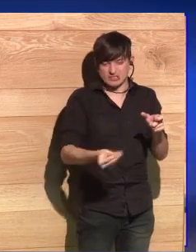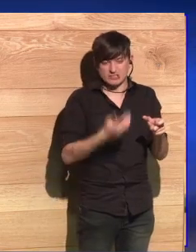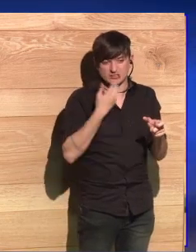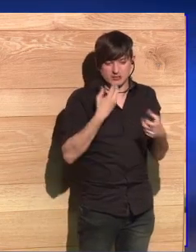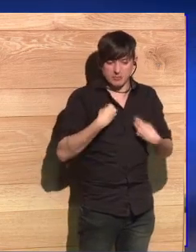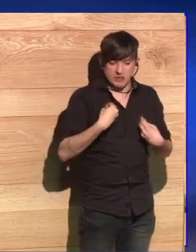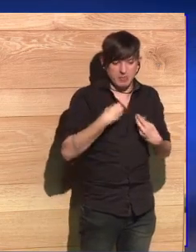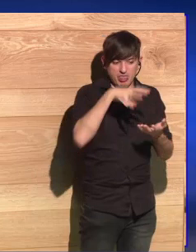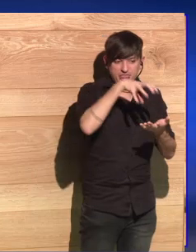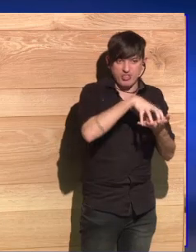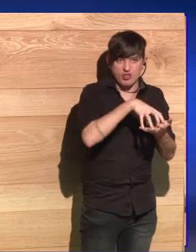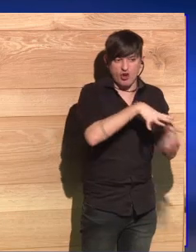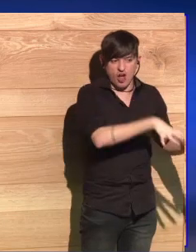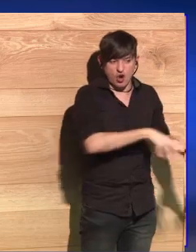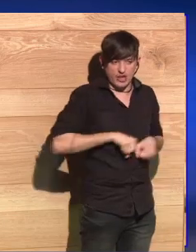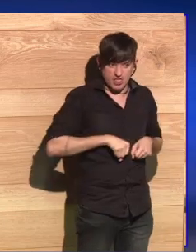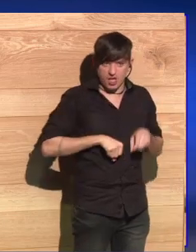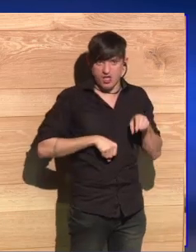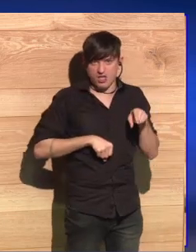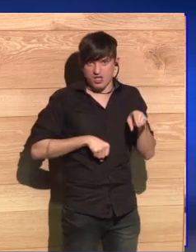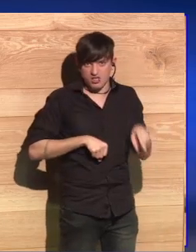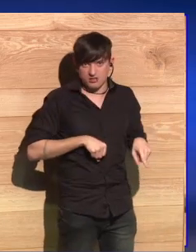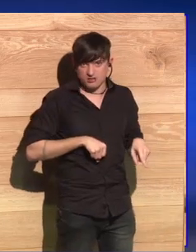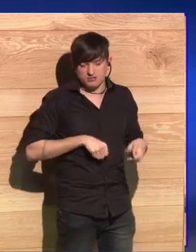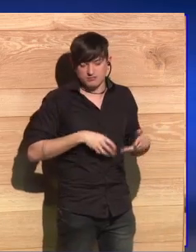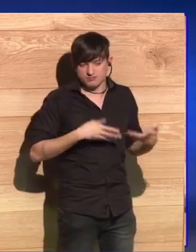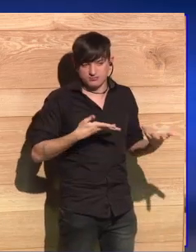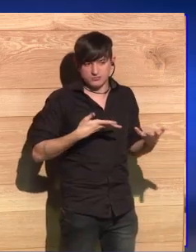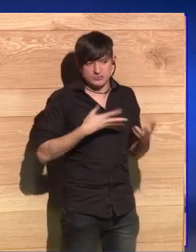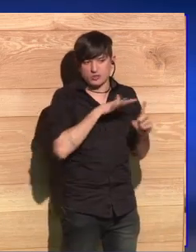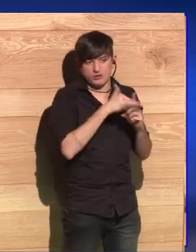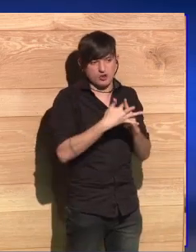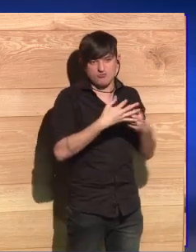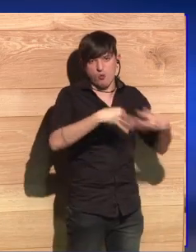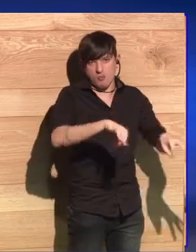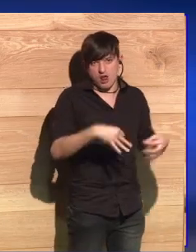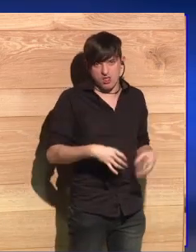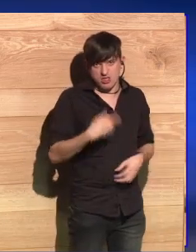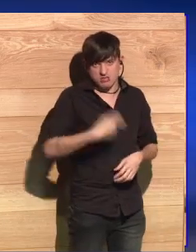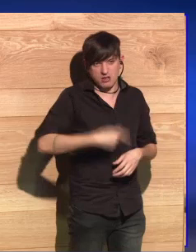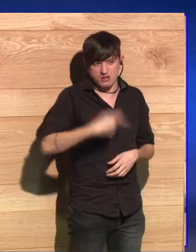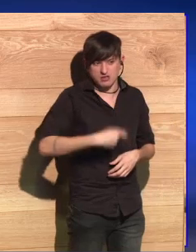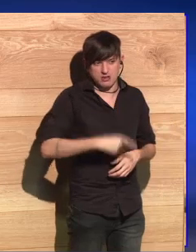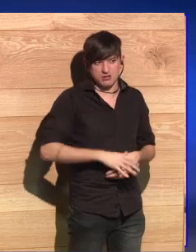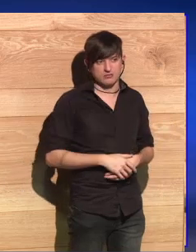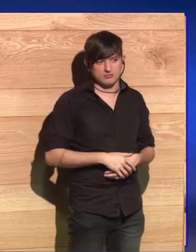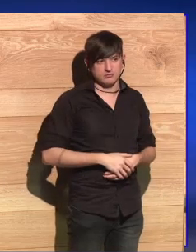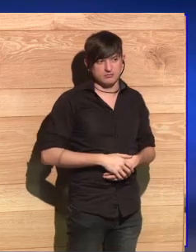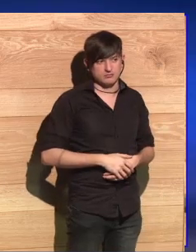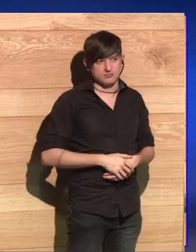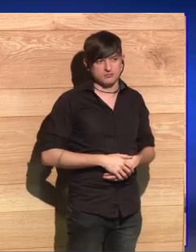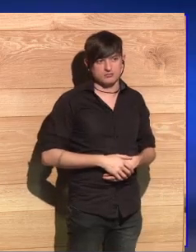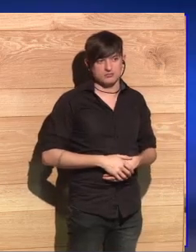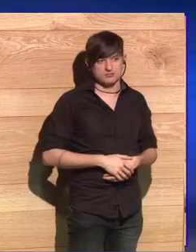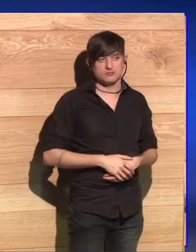stuff like that will happen. There no sense aggrandizing it. But I do remember we're talking about not